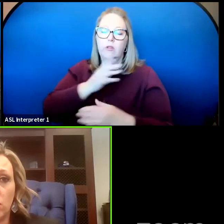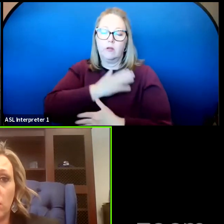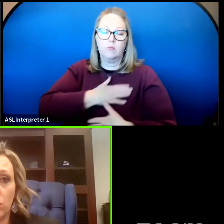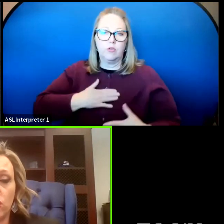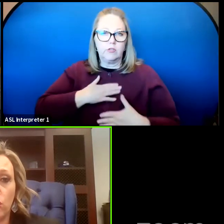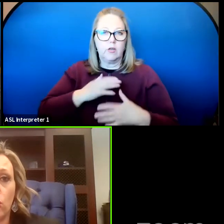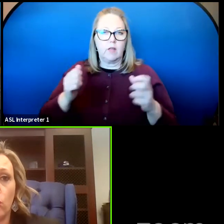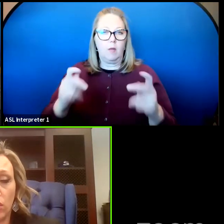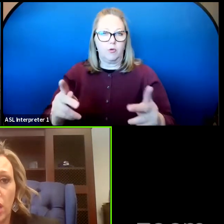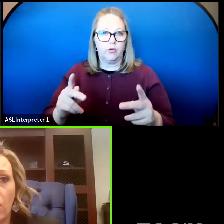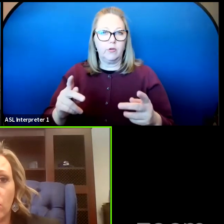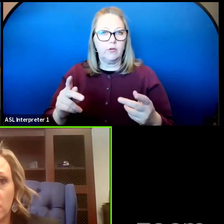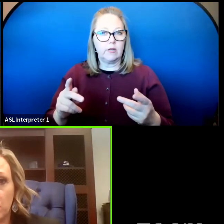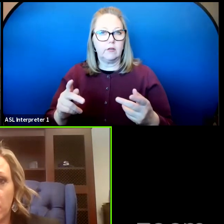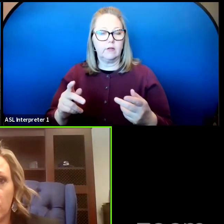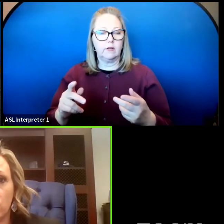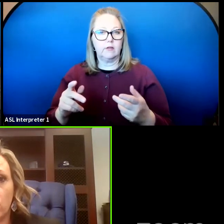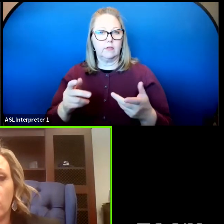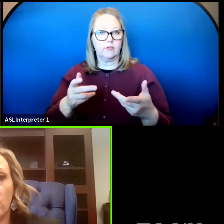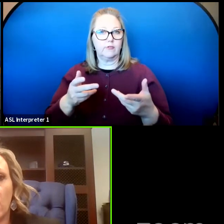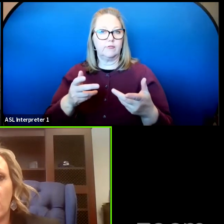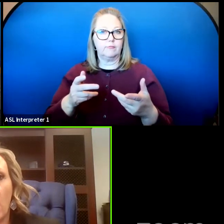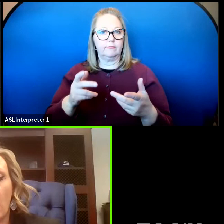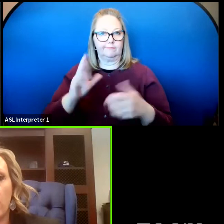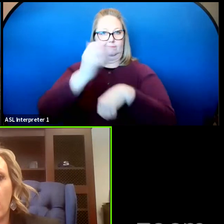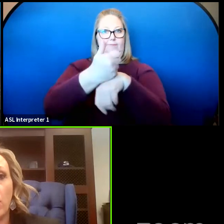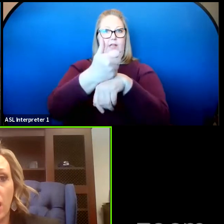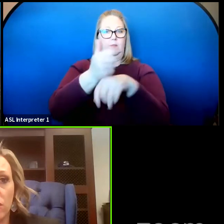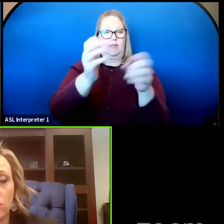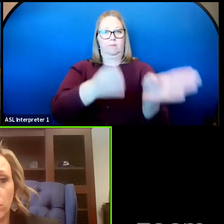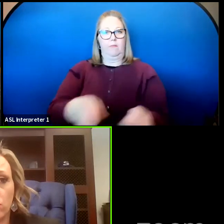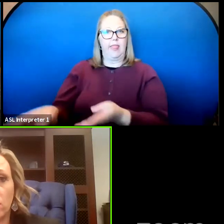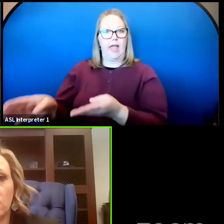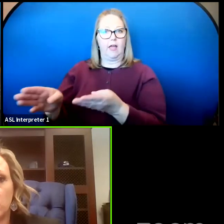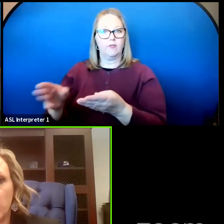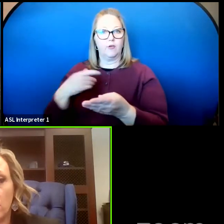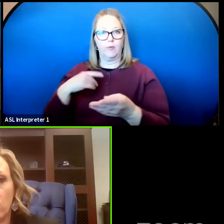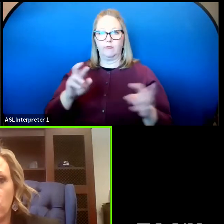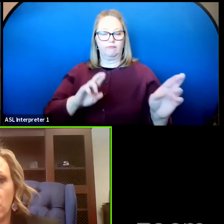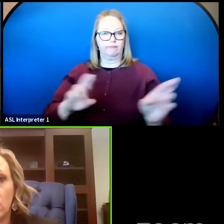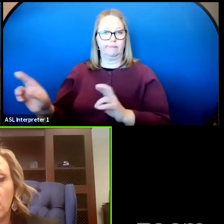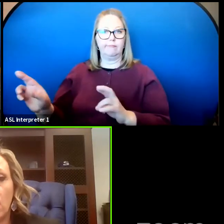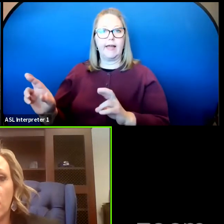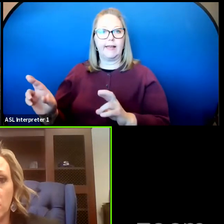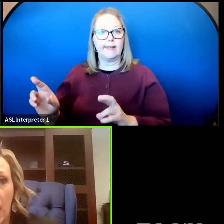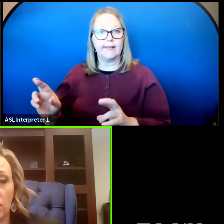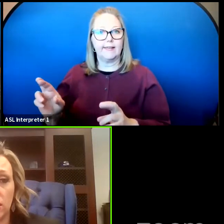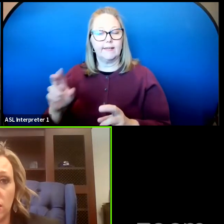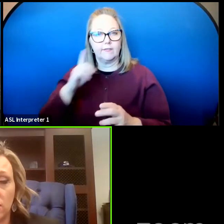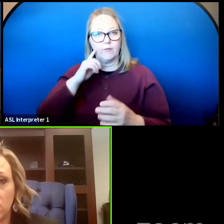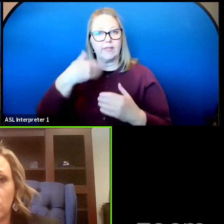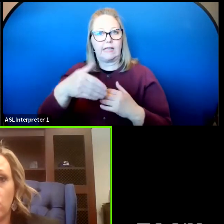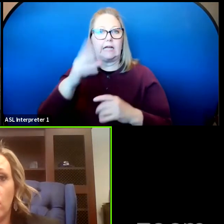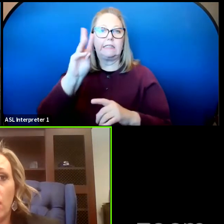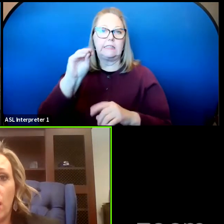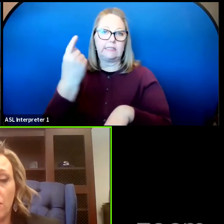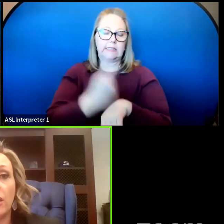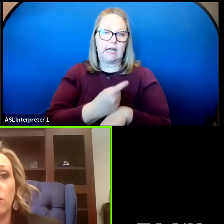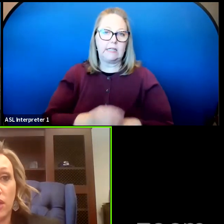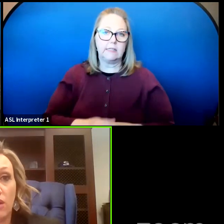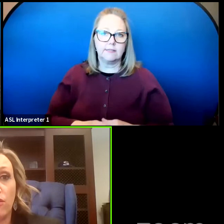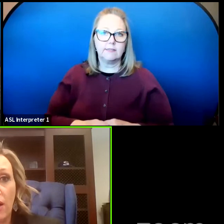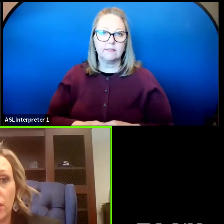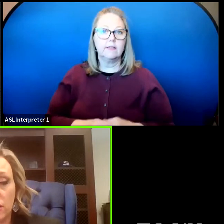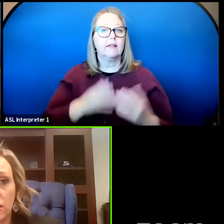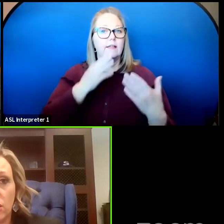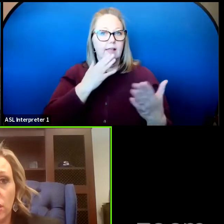opportunity to be able to work out this plan so that we can have that balanced approach that the speaker mentioned in tackling this issue.